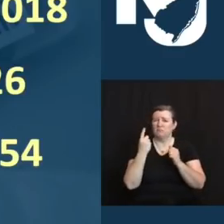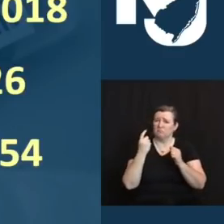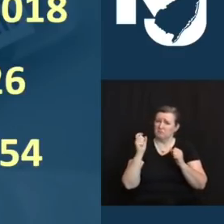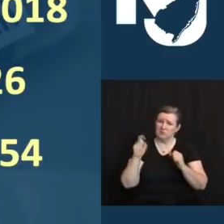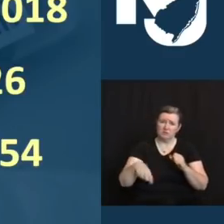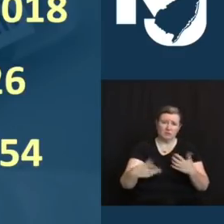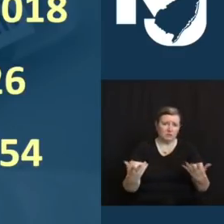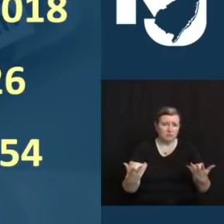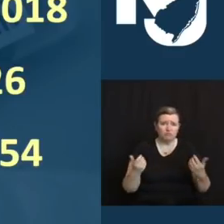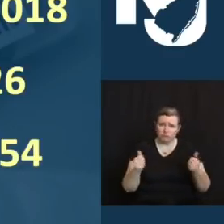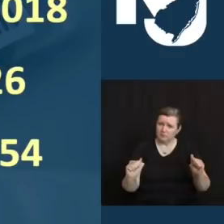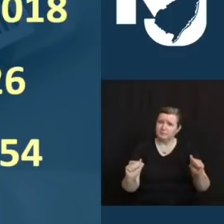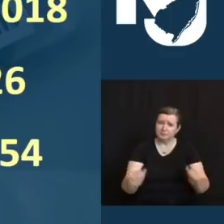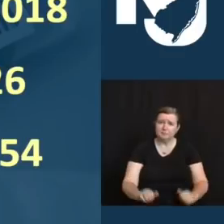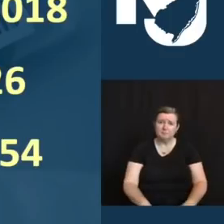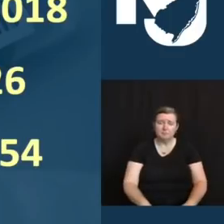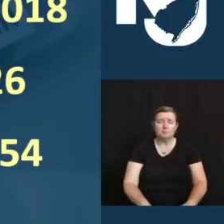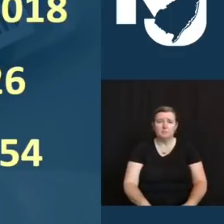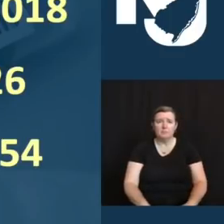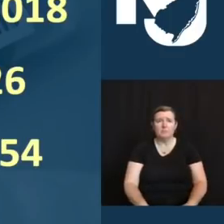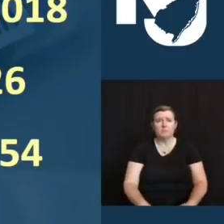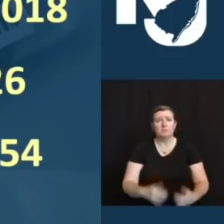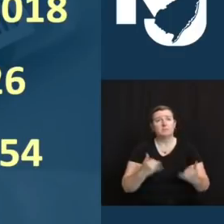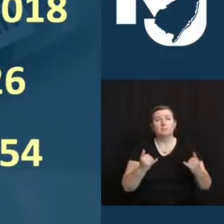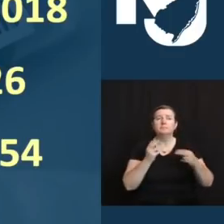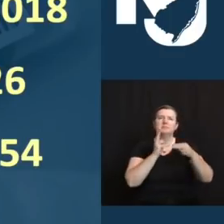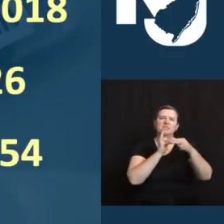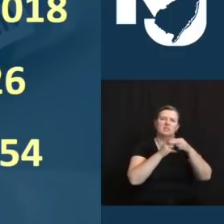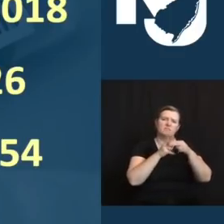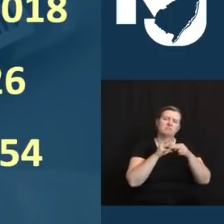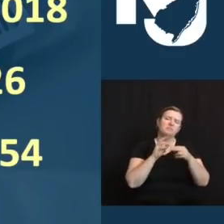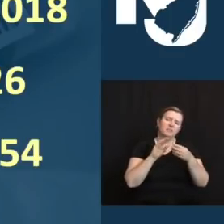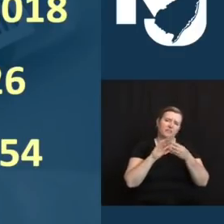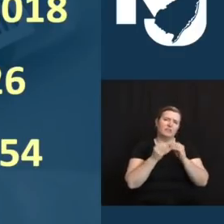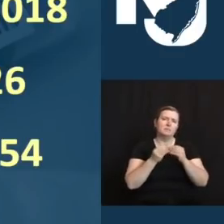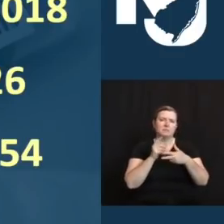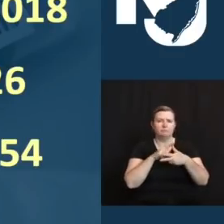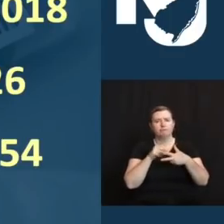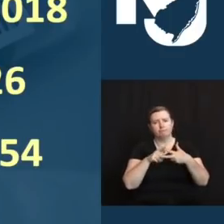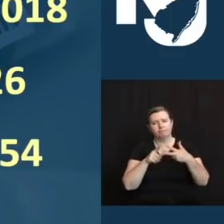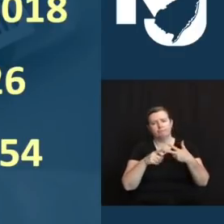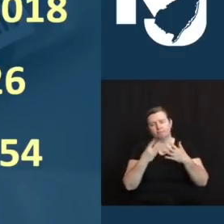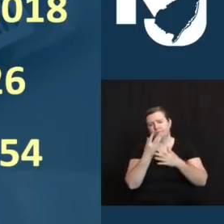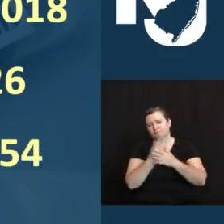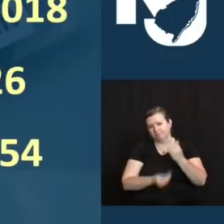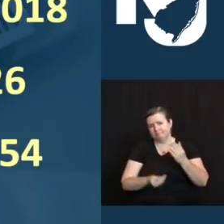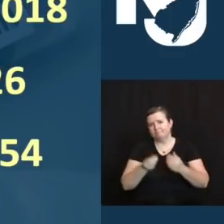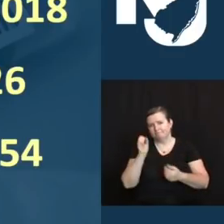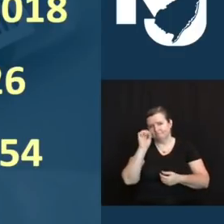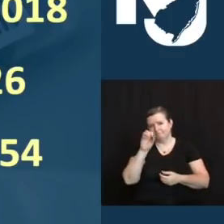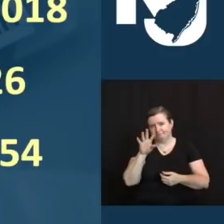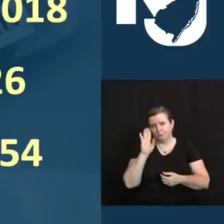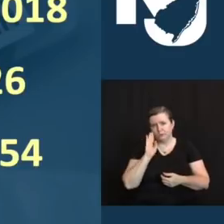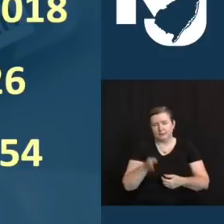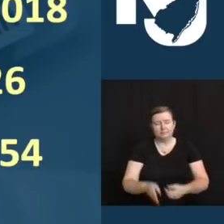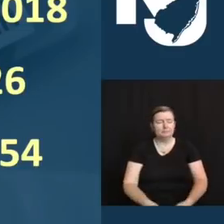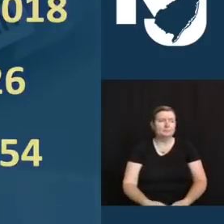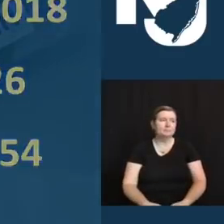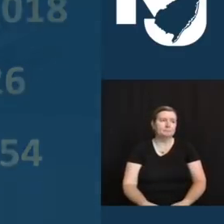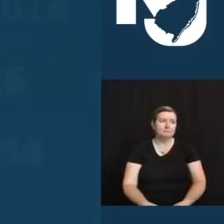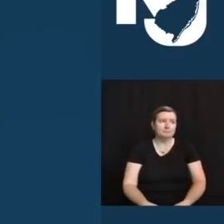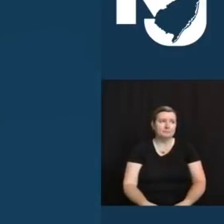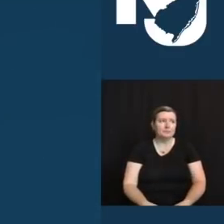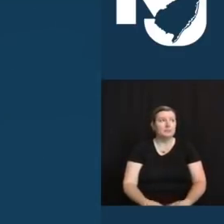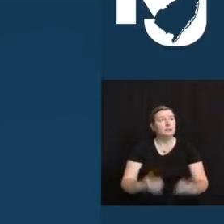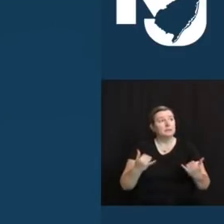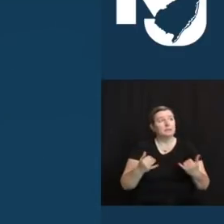do every day, let's remember a few of these blessed members of our New Jersey family who have left us. I want to begin